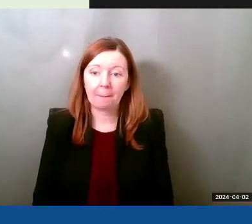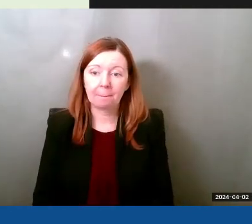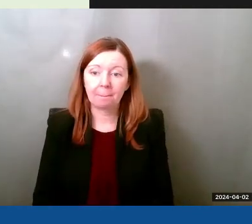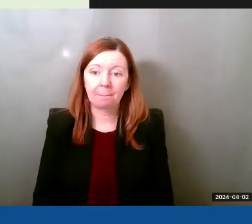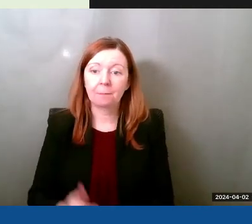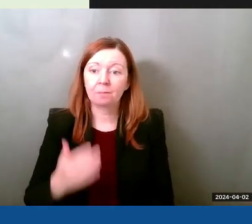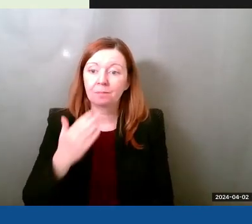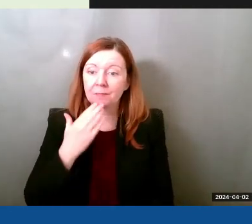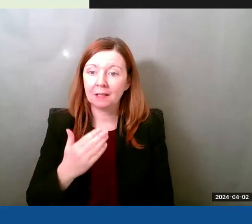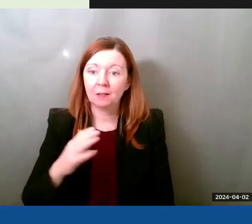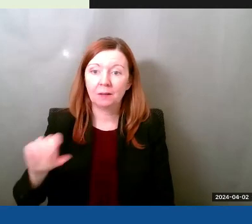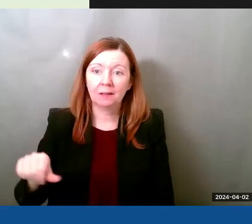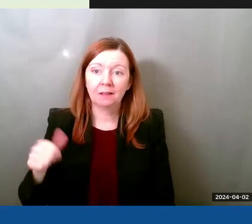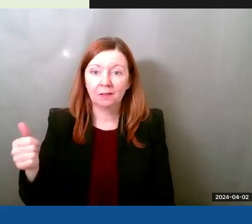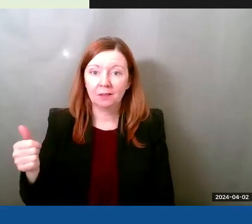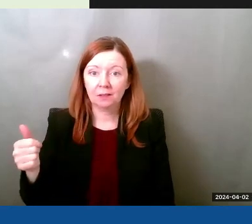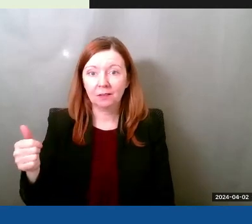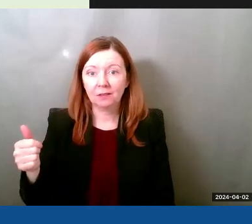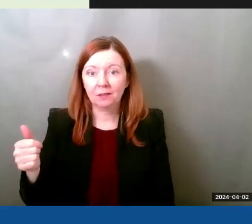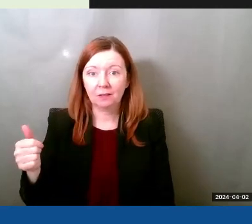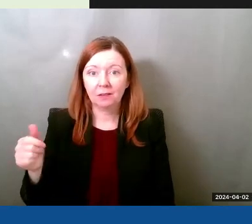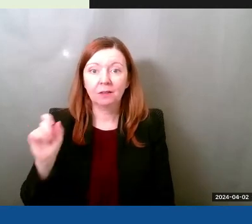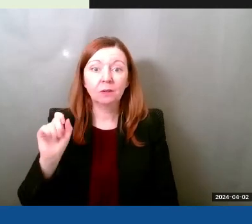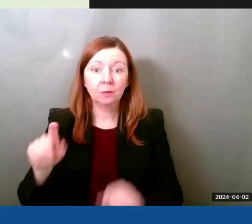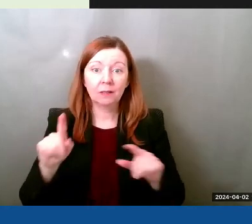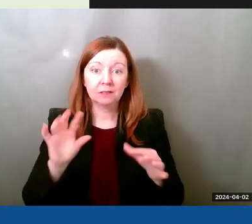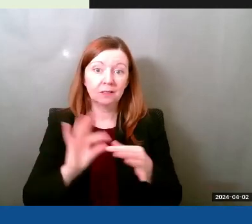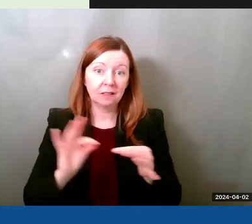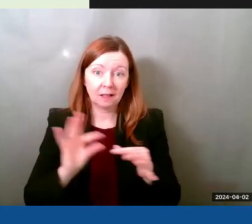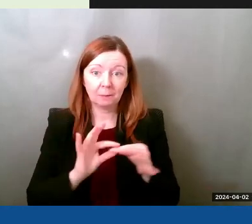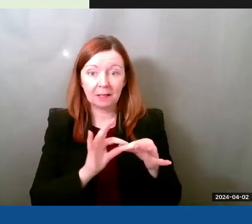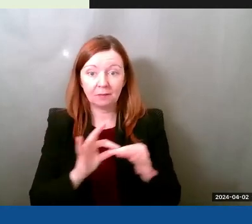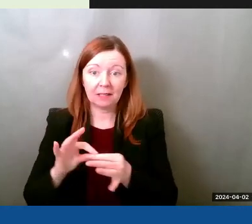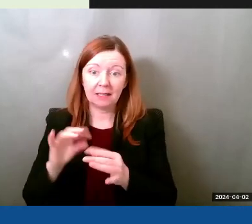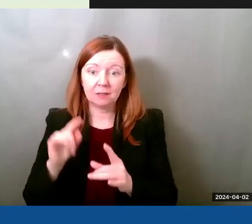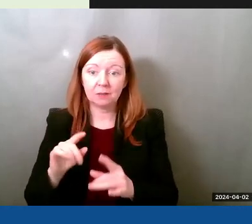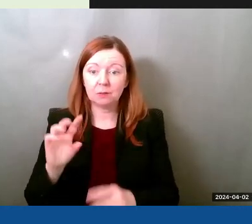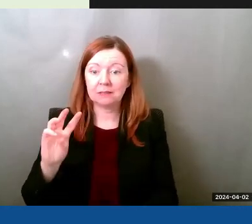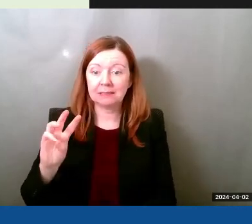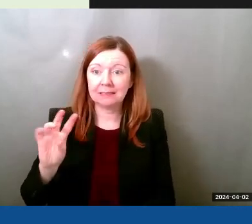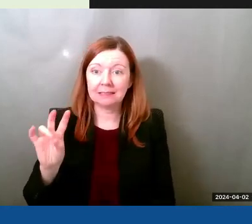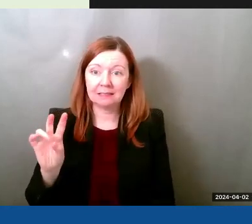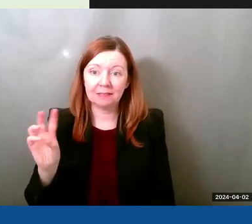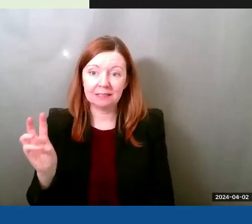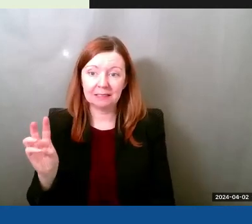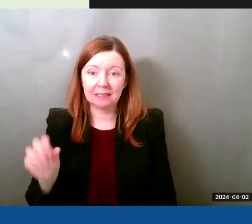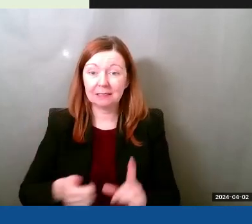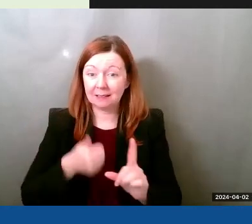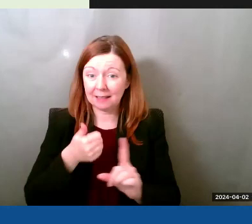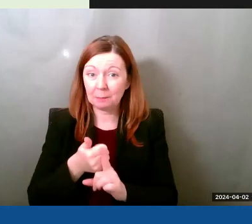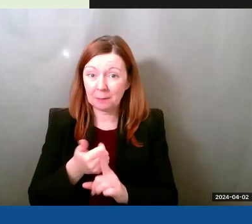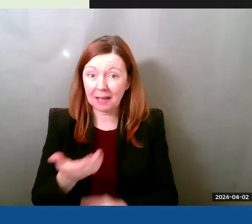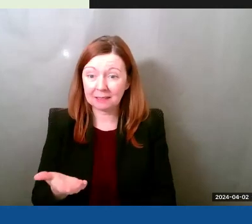Thank you. There was another question or comment related to 676 and the impact